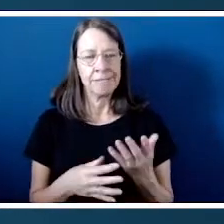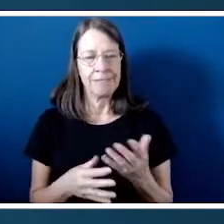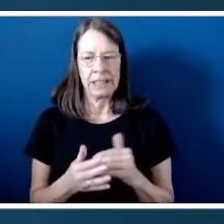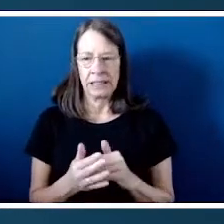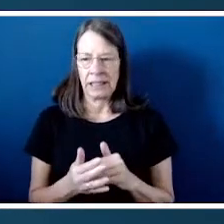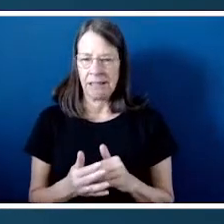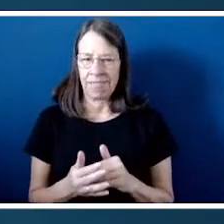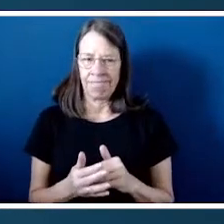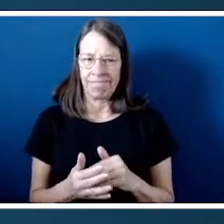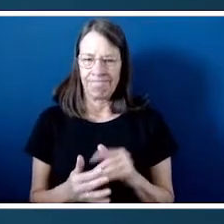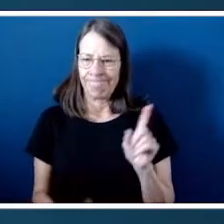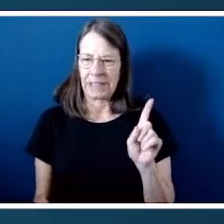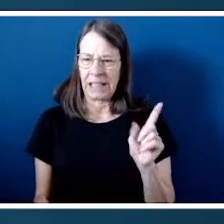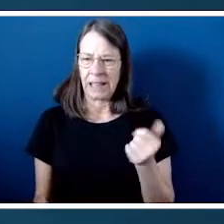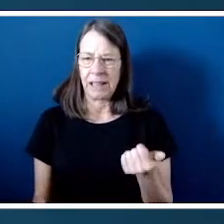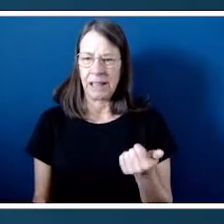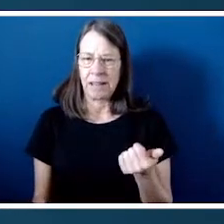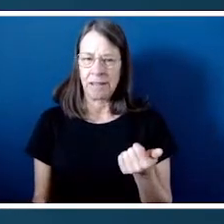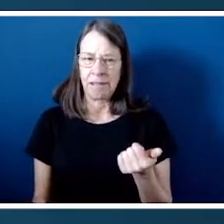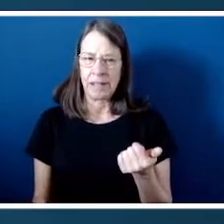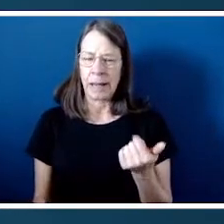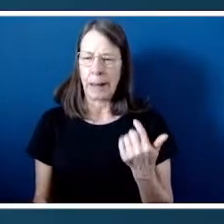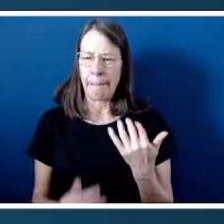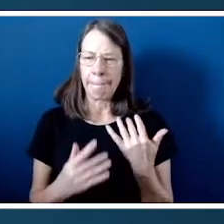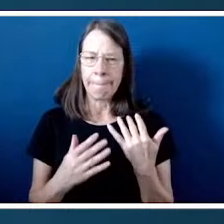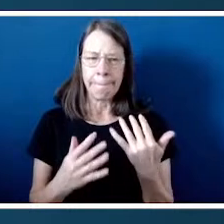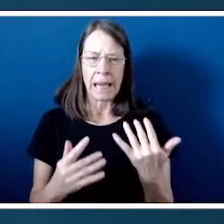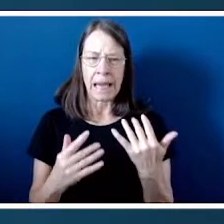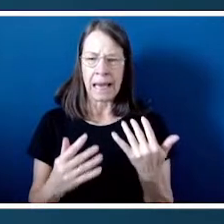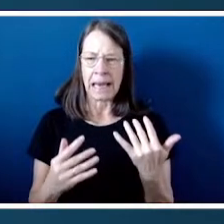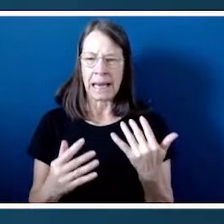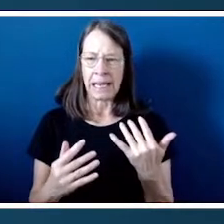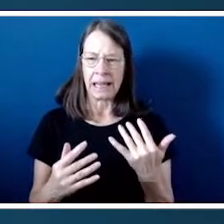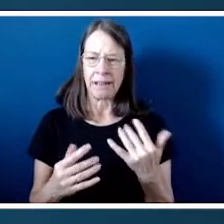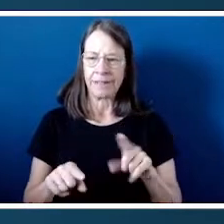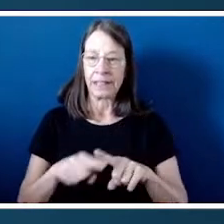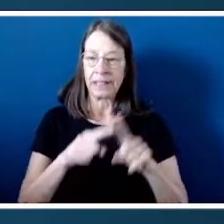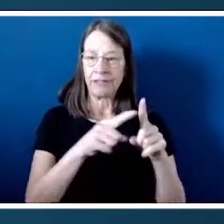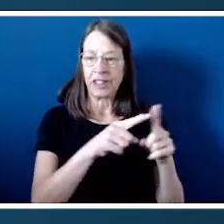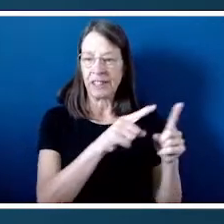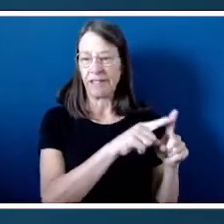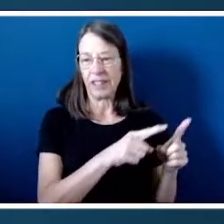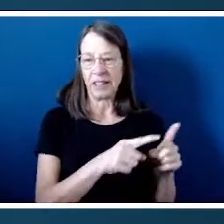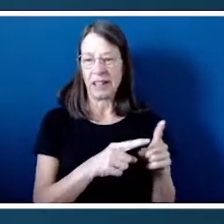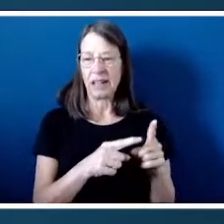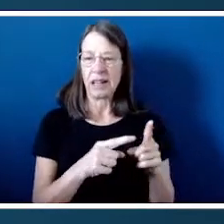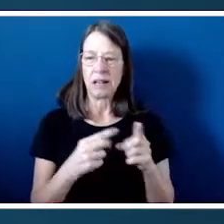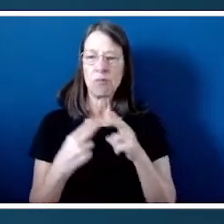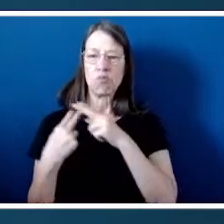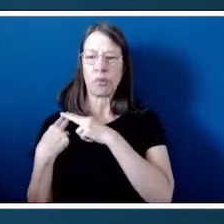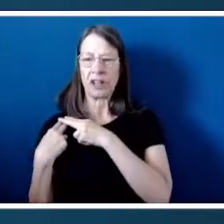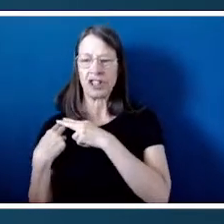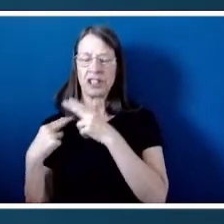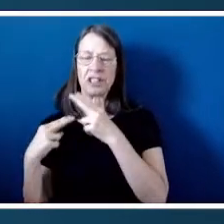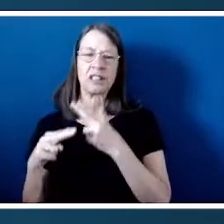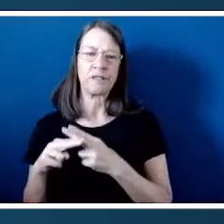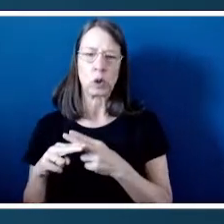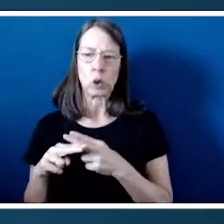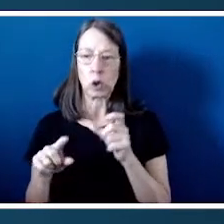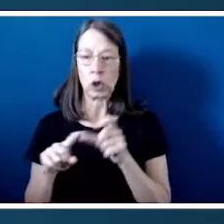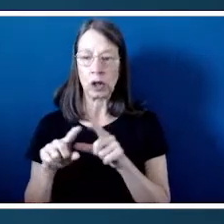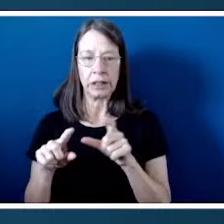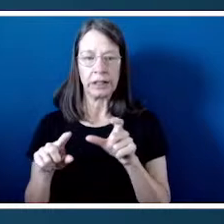of the pressures on democracies are actually pushing us in a different direction. They're pushing us towards protectionism. They're pushing us towards